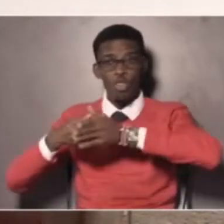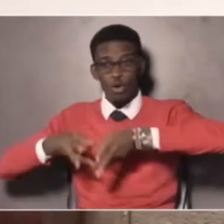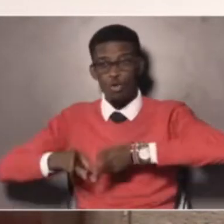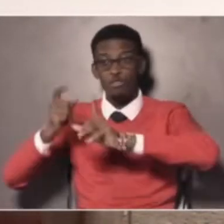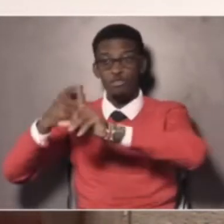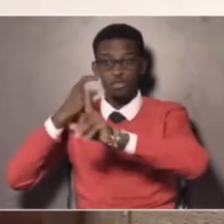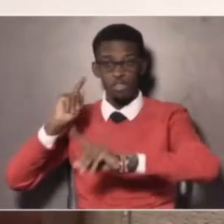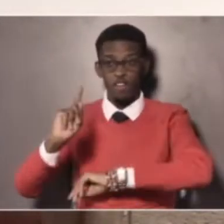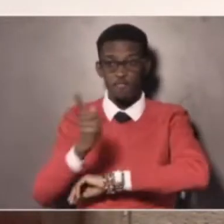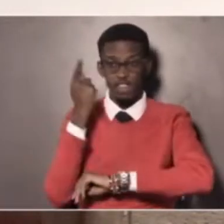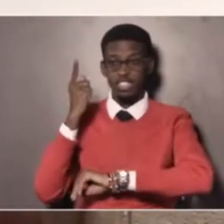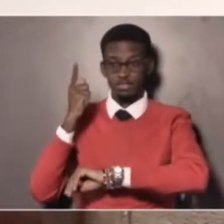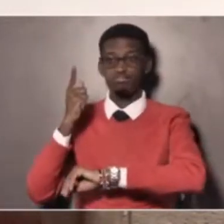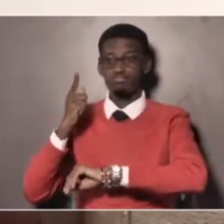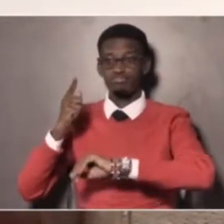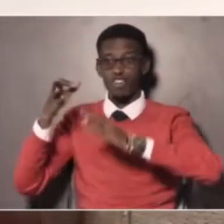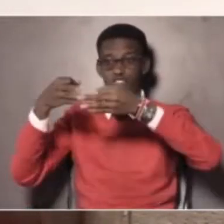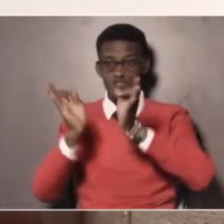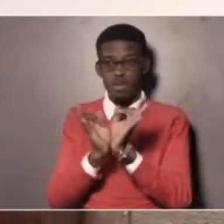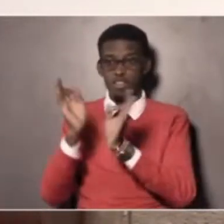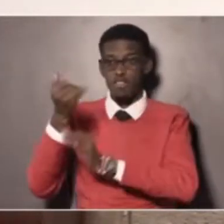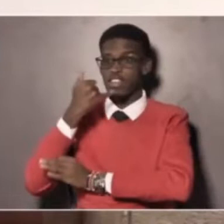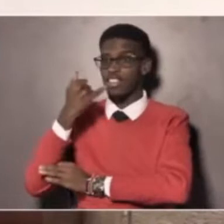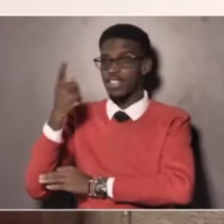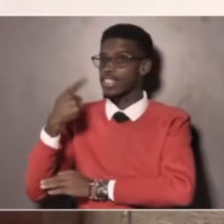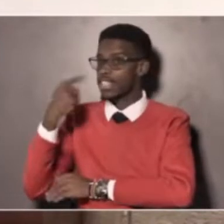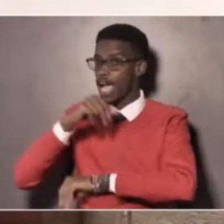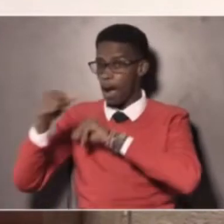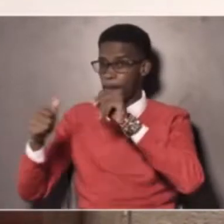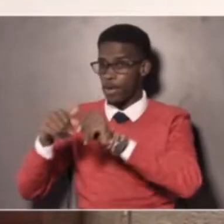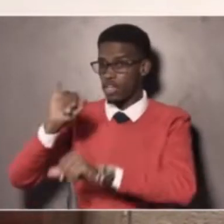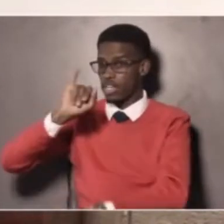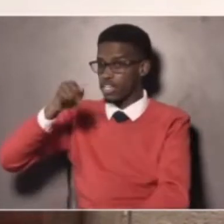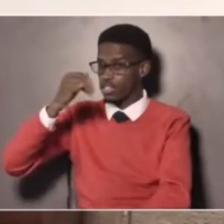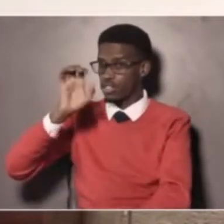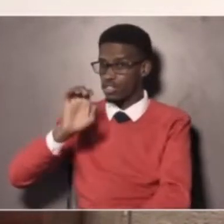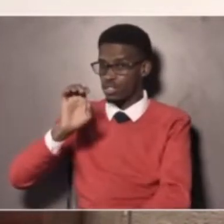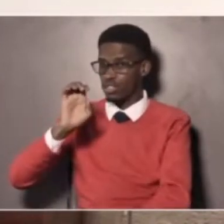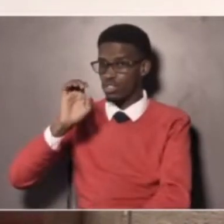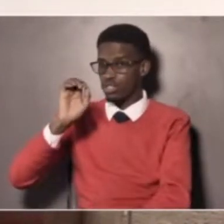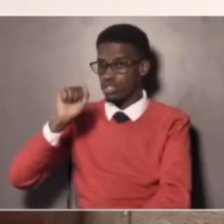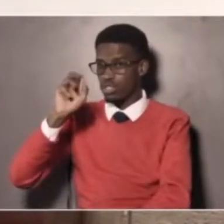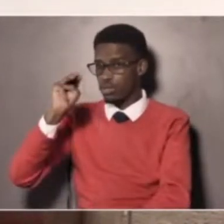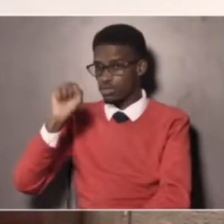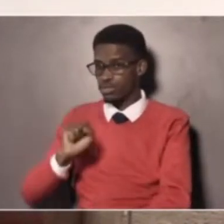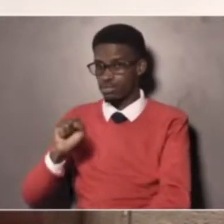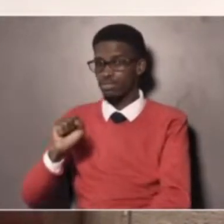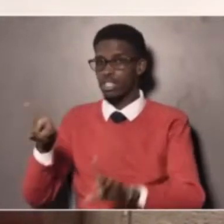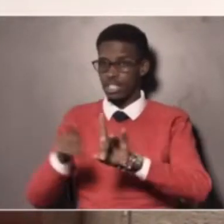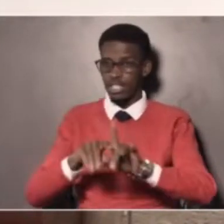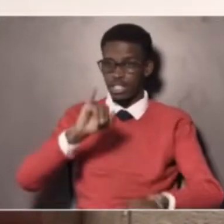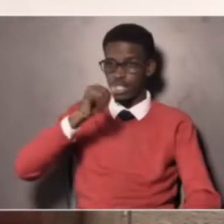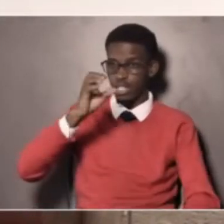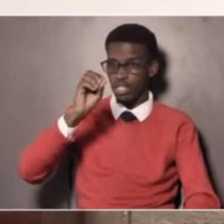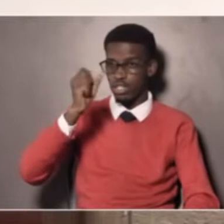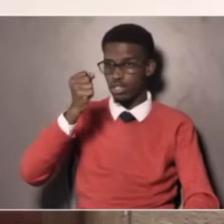all the way from the first tribes of Israel. He spoke about Jacob and Joseph and the other 11